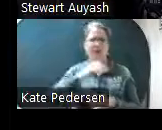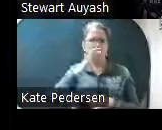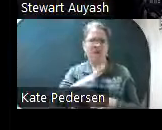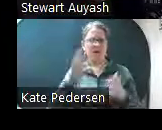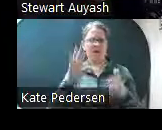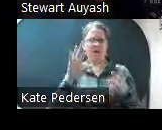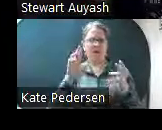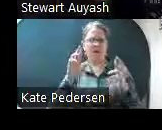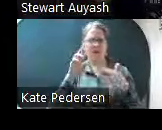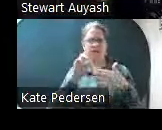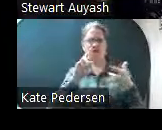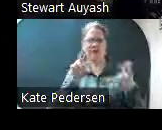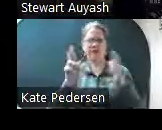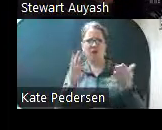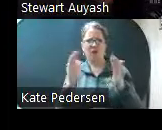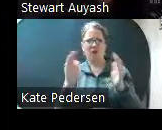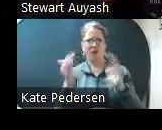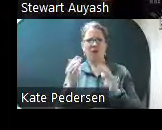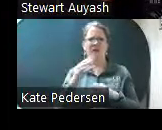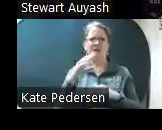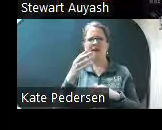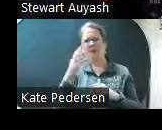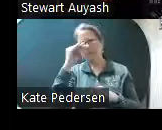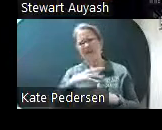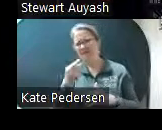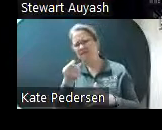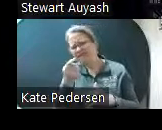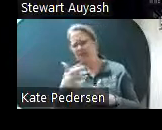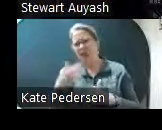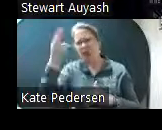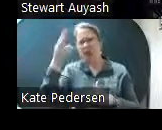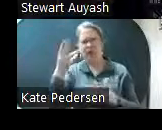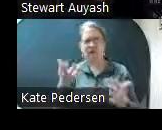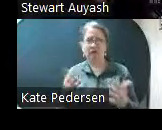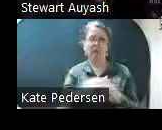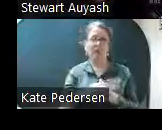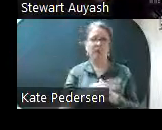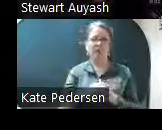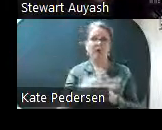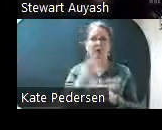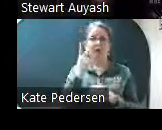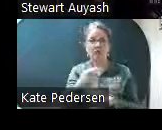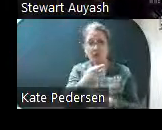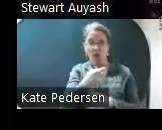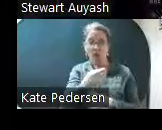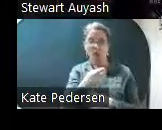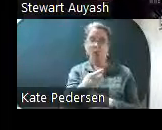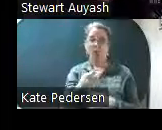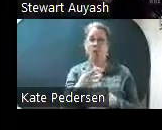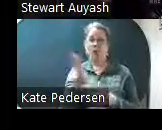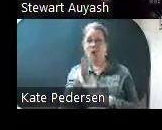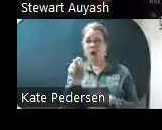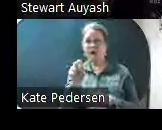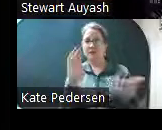are roughly the same, males a little higher there. And just to show you this, compare the United States to other